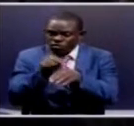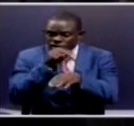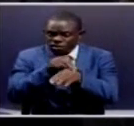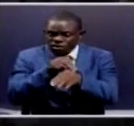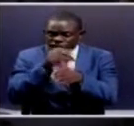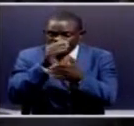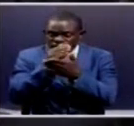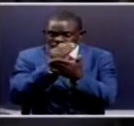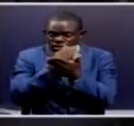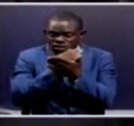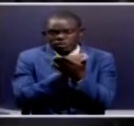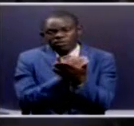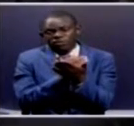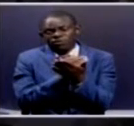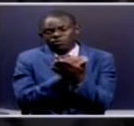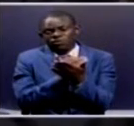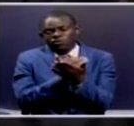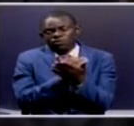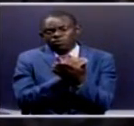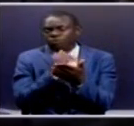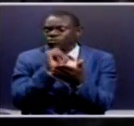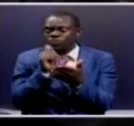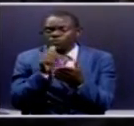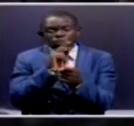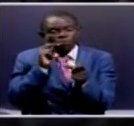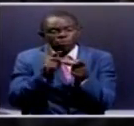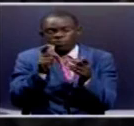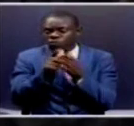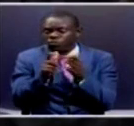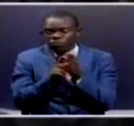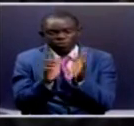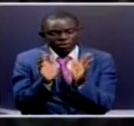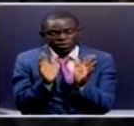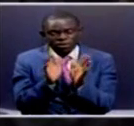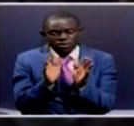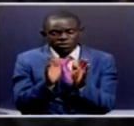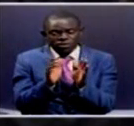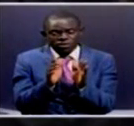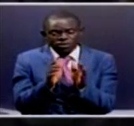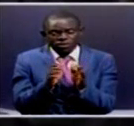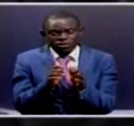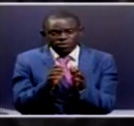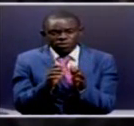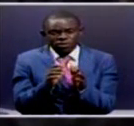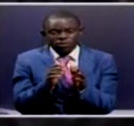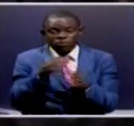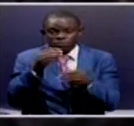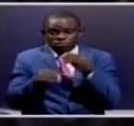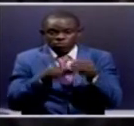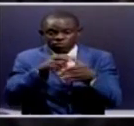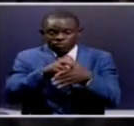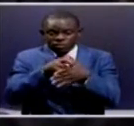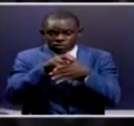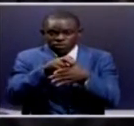law in themselves. They simply said the stakeholders meeting